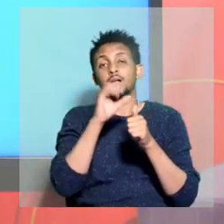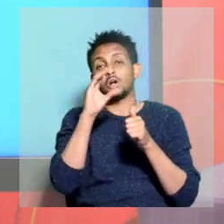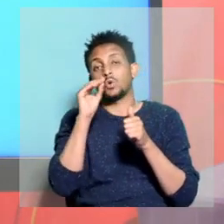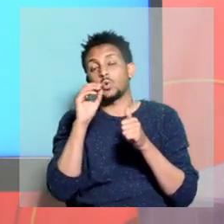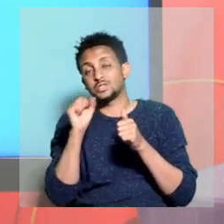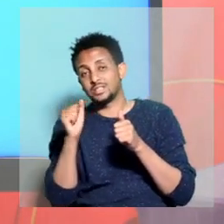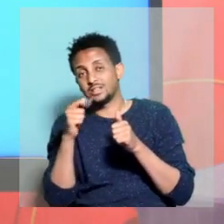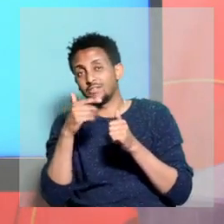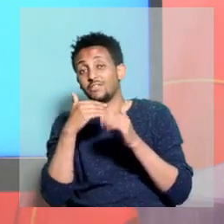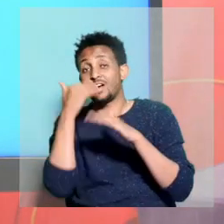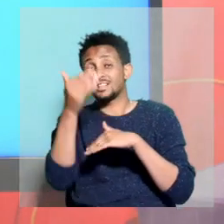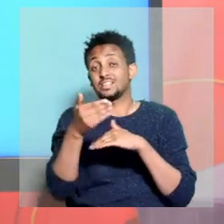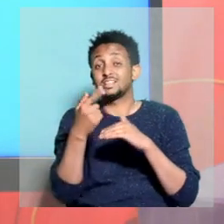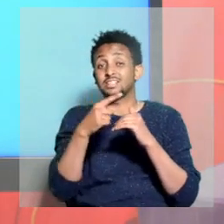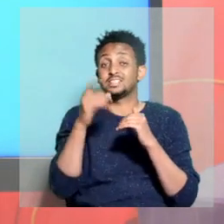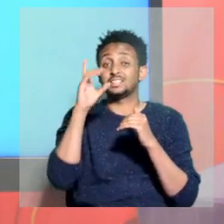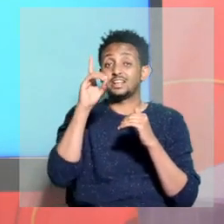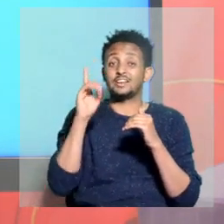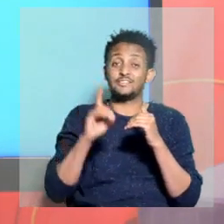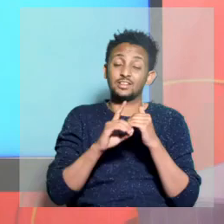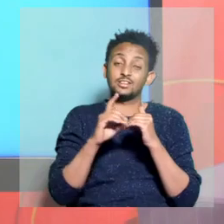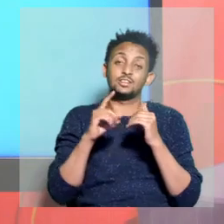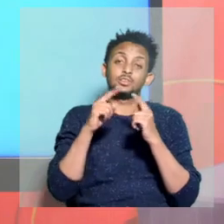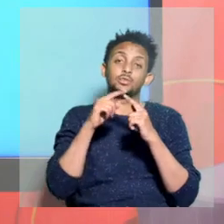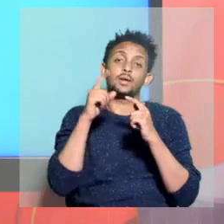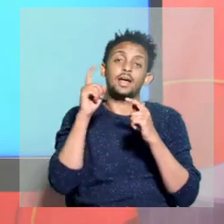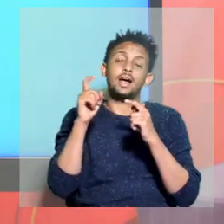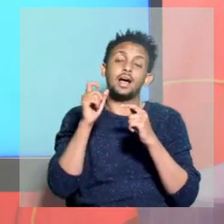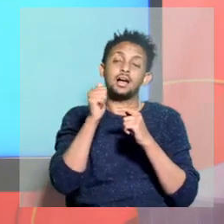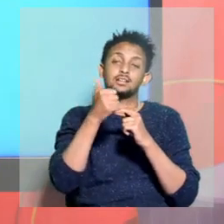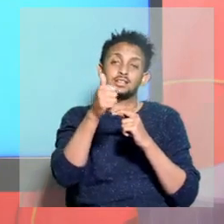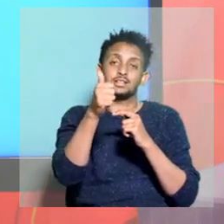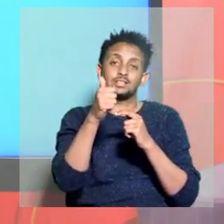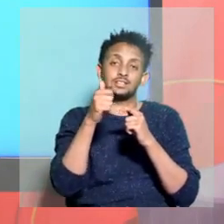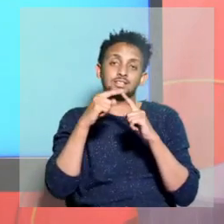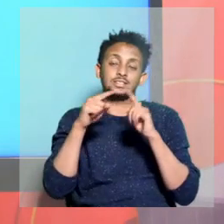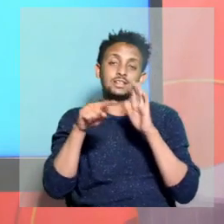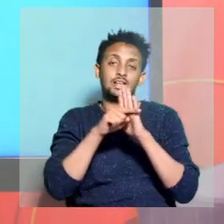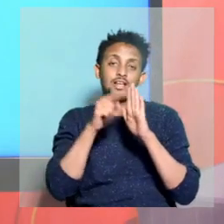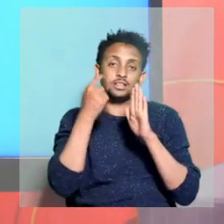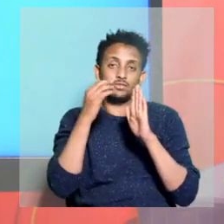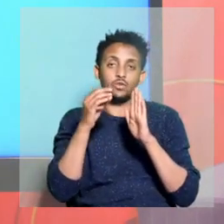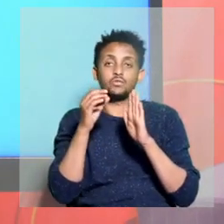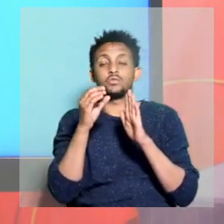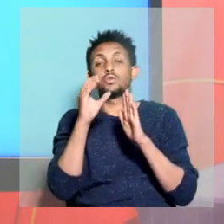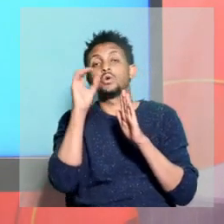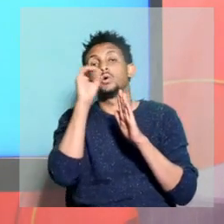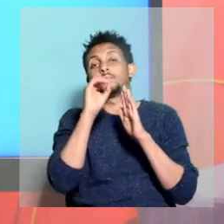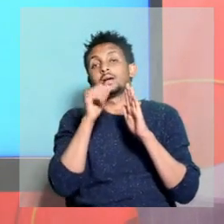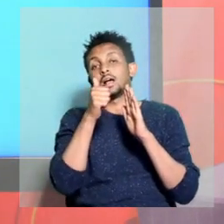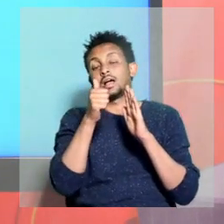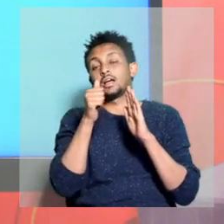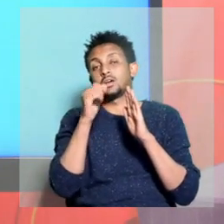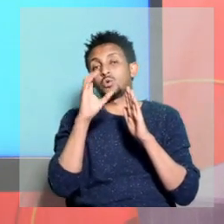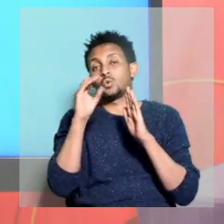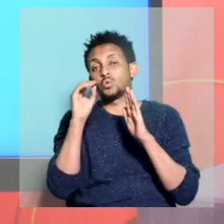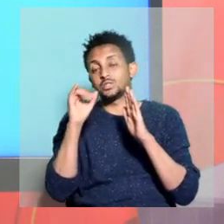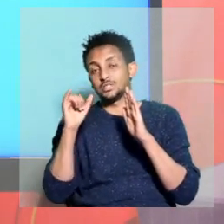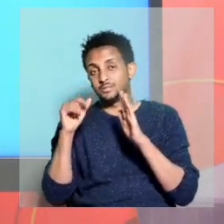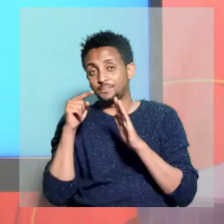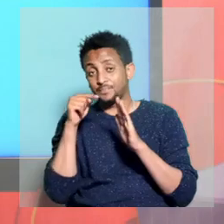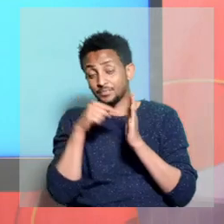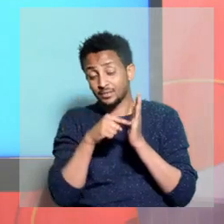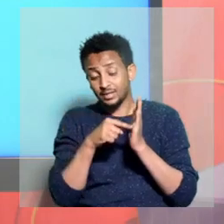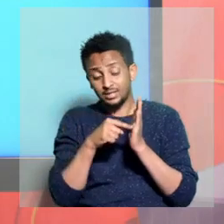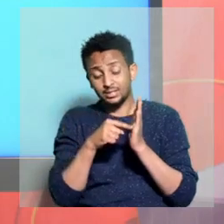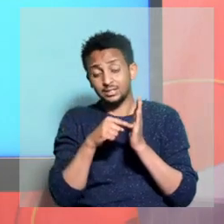t. Furthermore, if you derivate it into acceleration, you can find it to be the negative of omega squared a sine omega t.